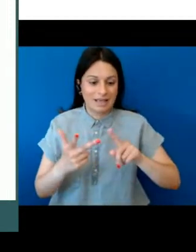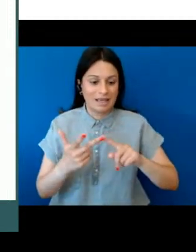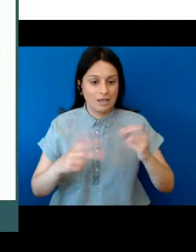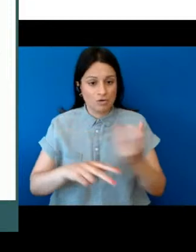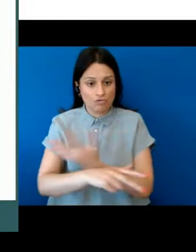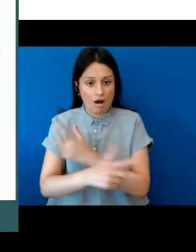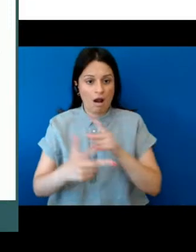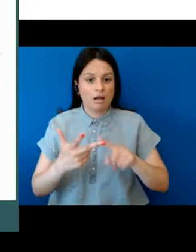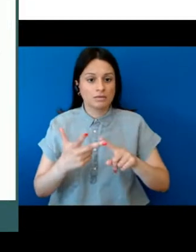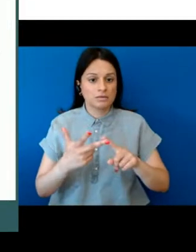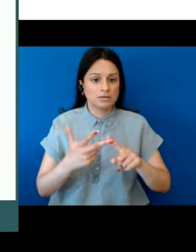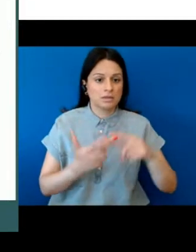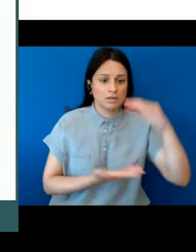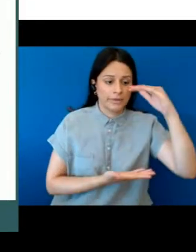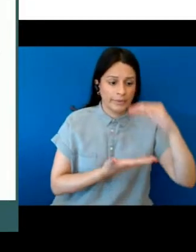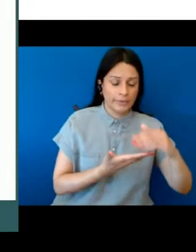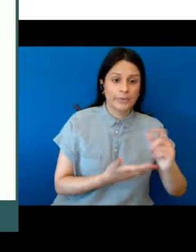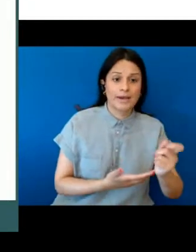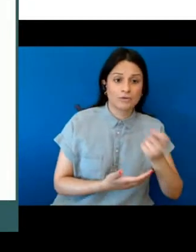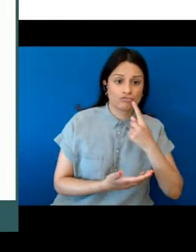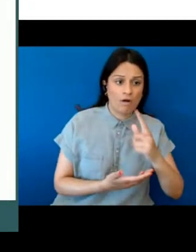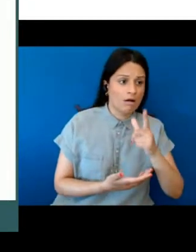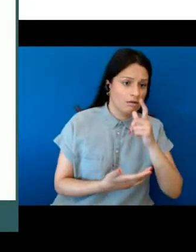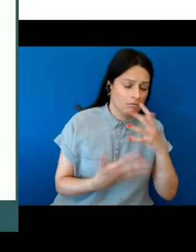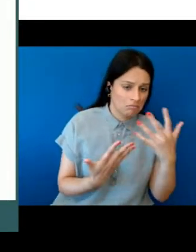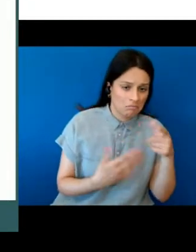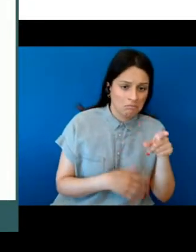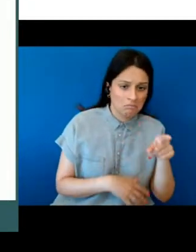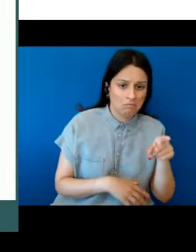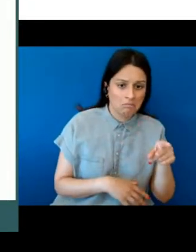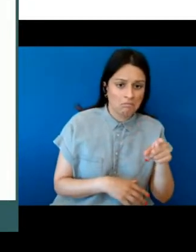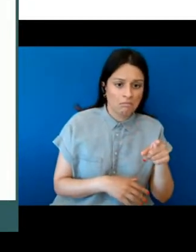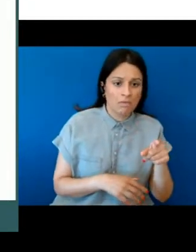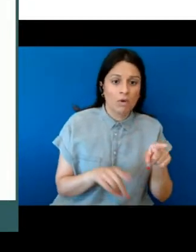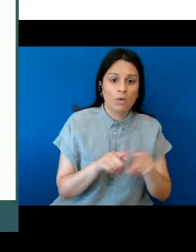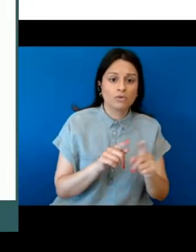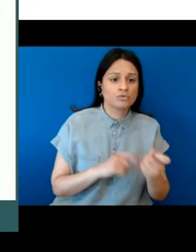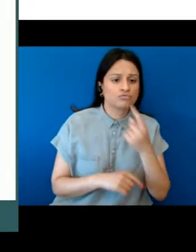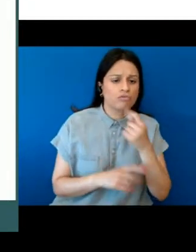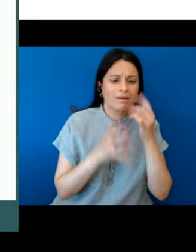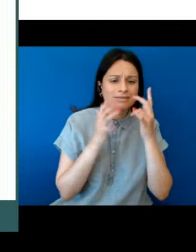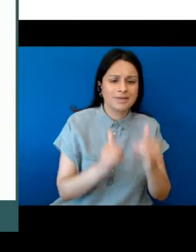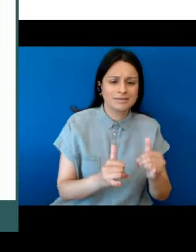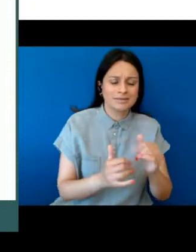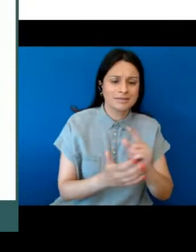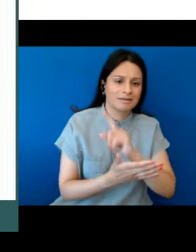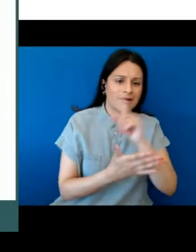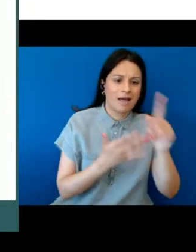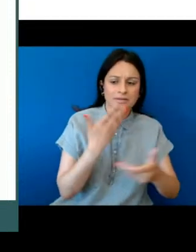drugs, and actually drug testing I'll get onto in a moment.